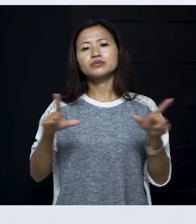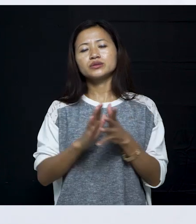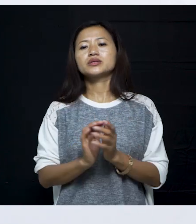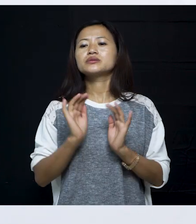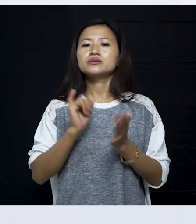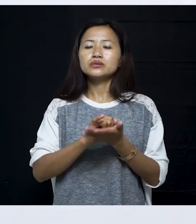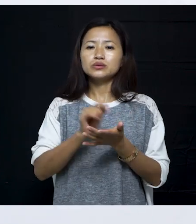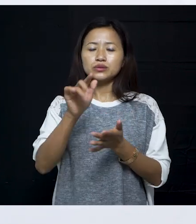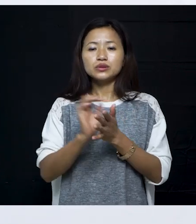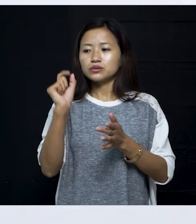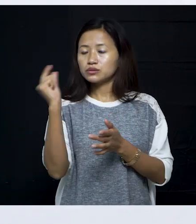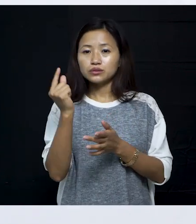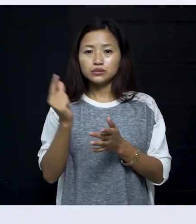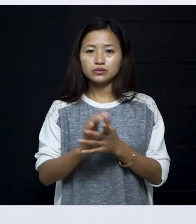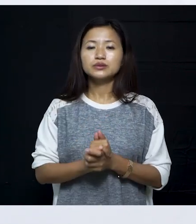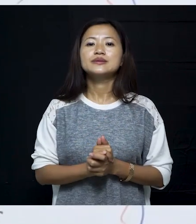use, the kind of